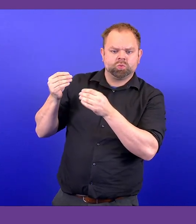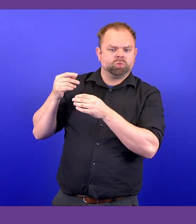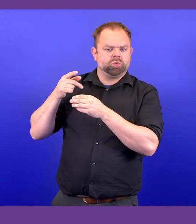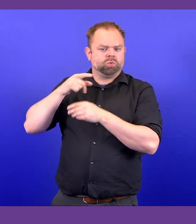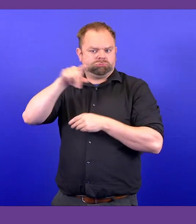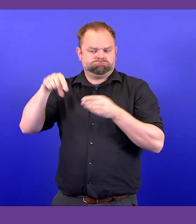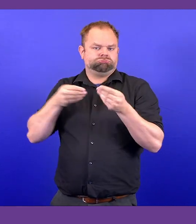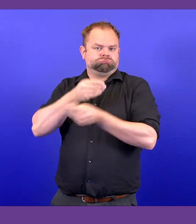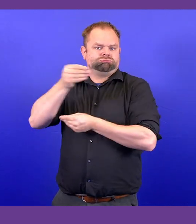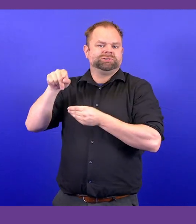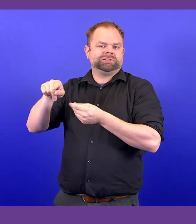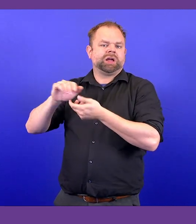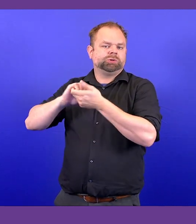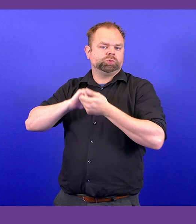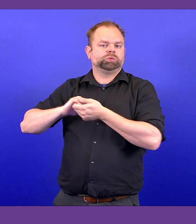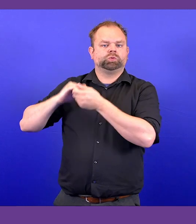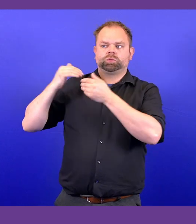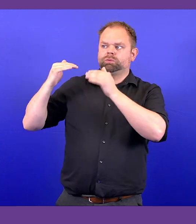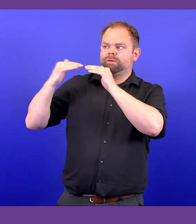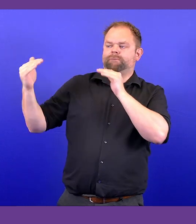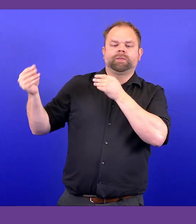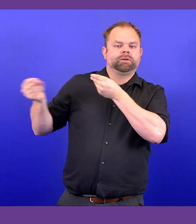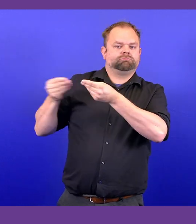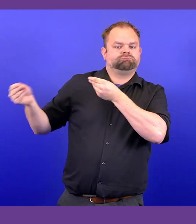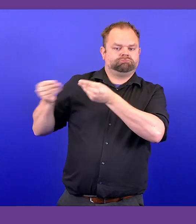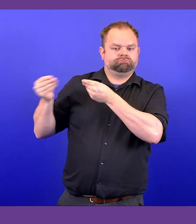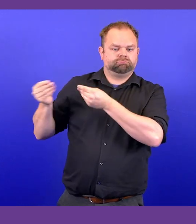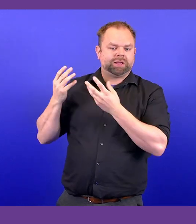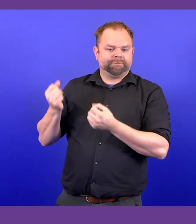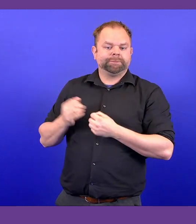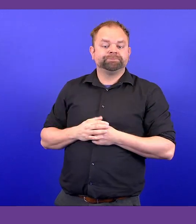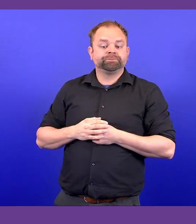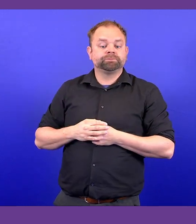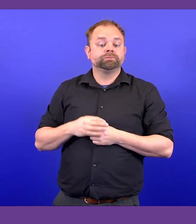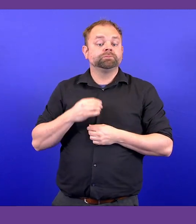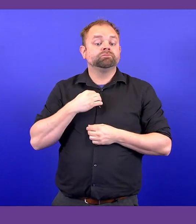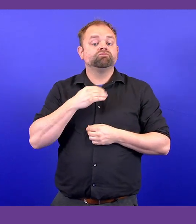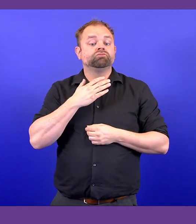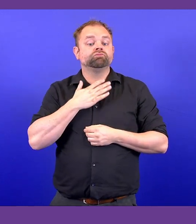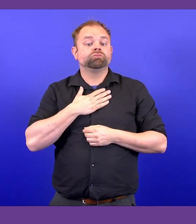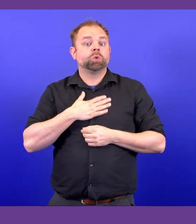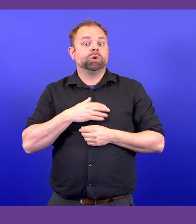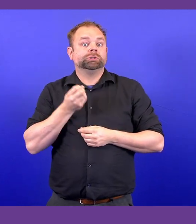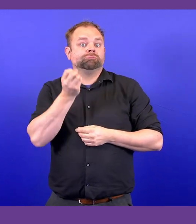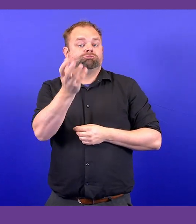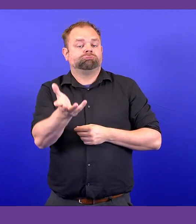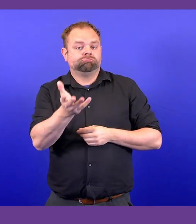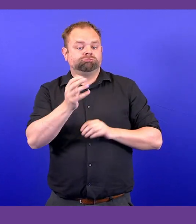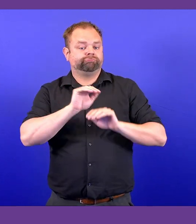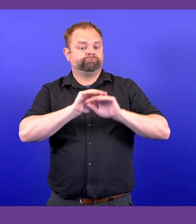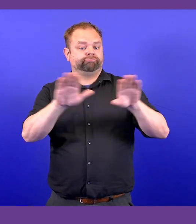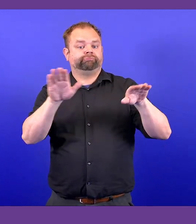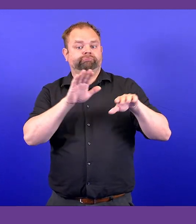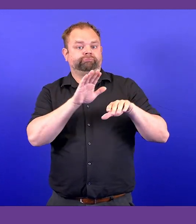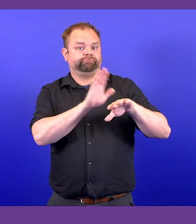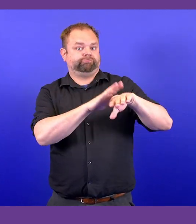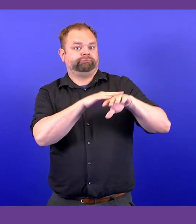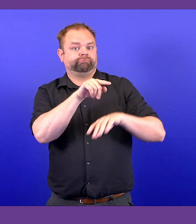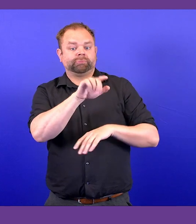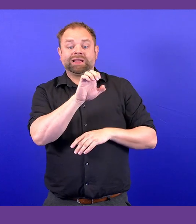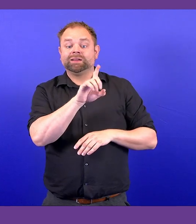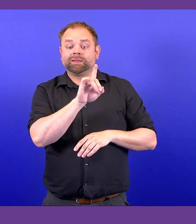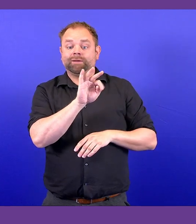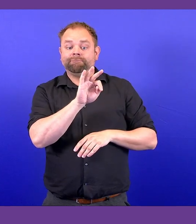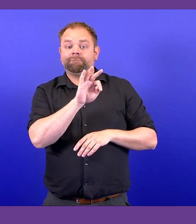to EDF and other associations today. We had in 2016 the publication of a guide on accessibility that was in